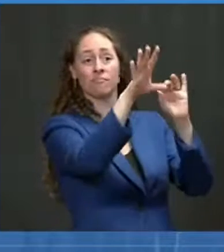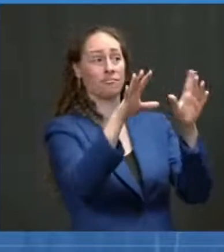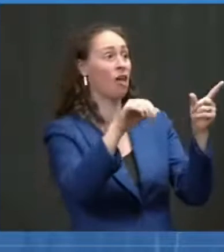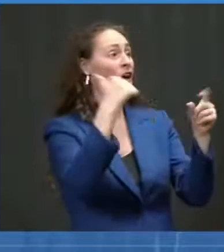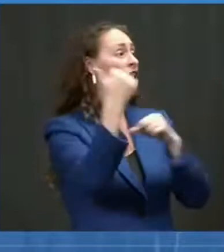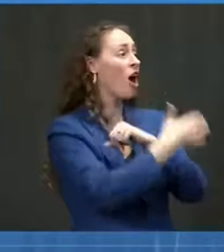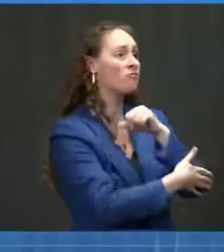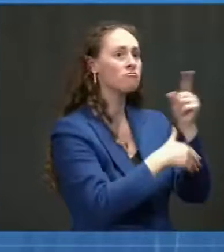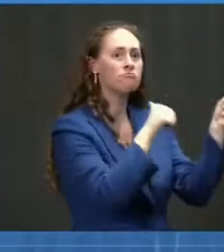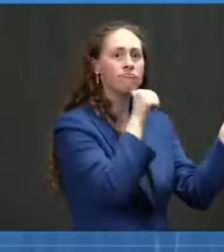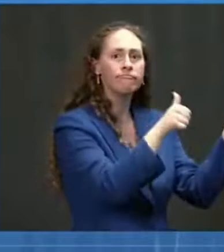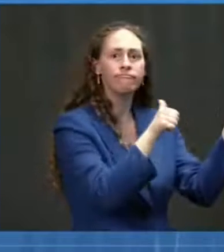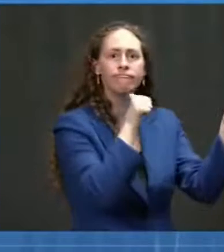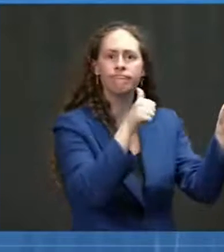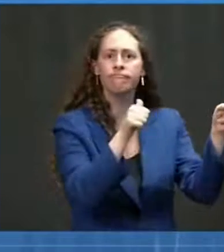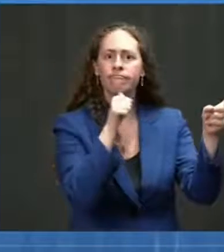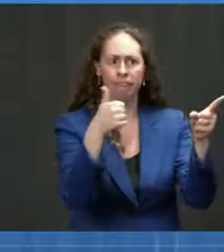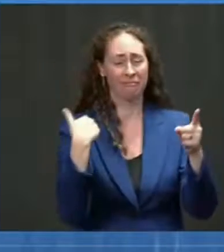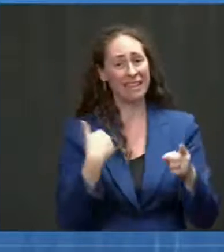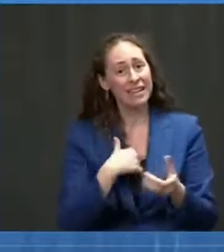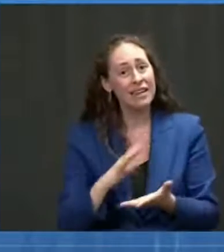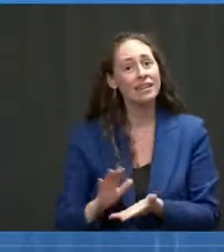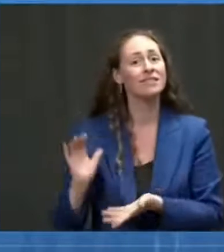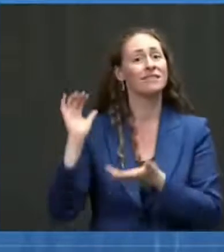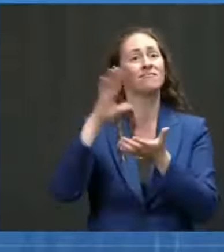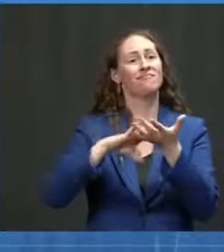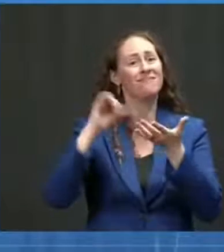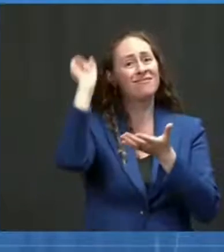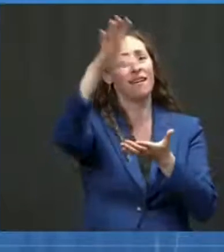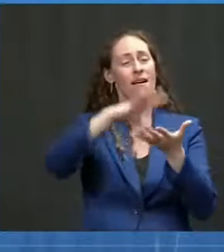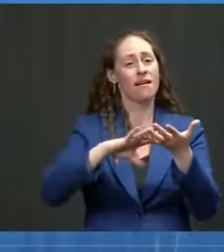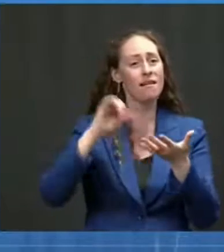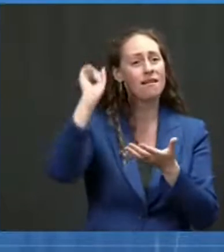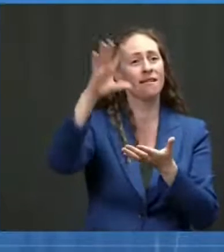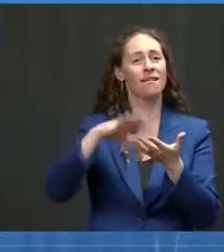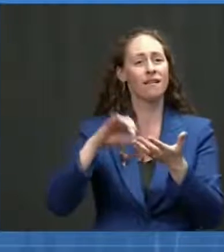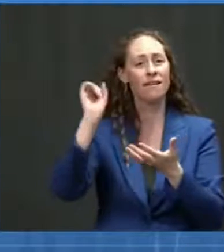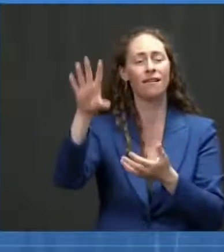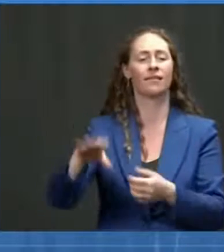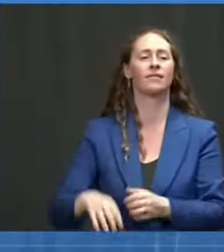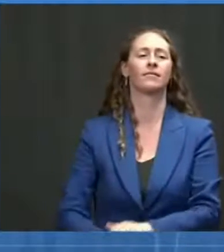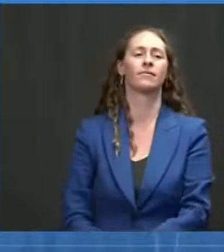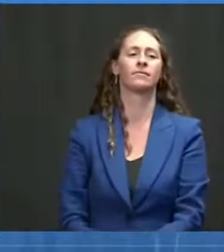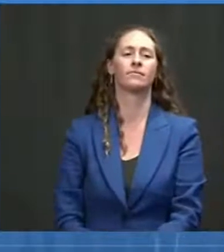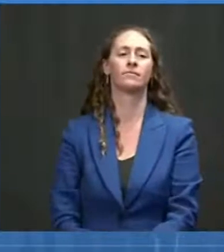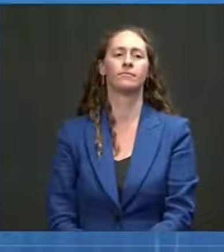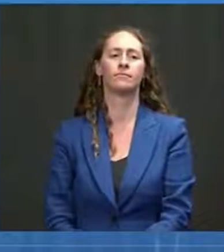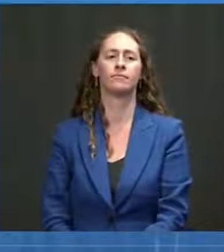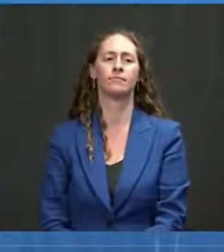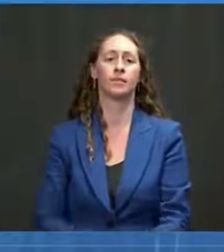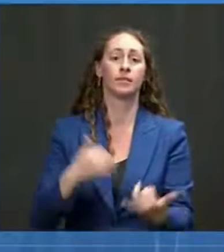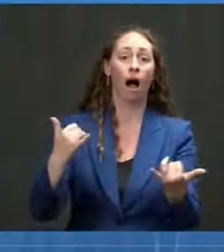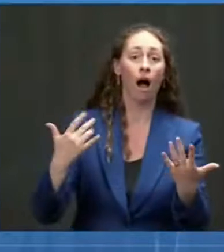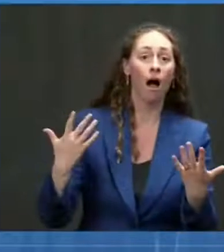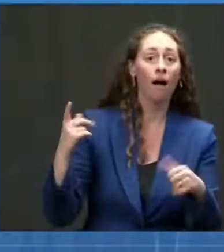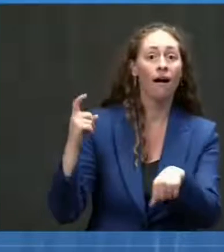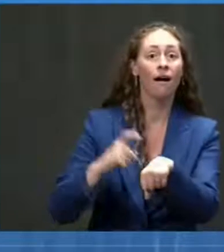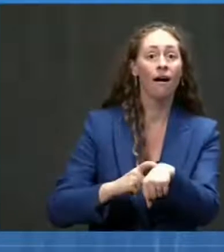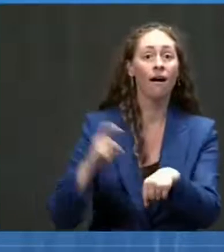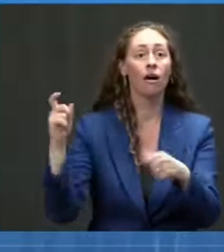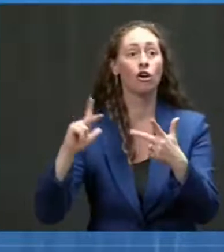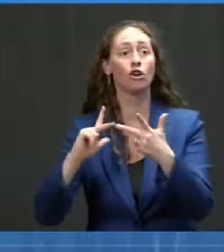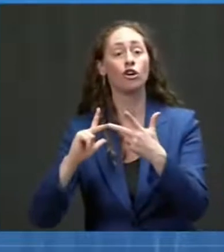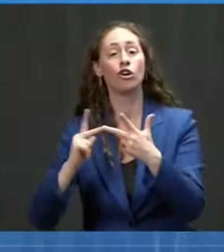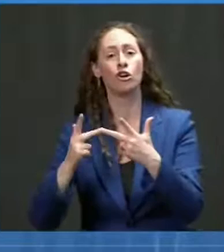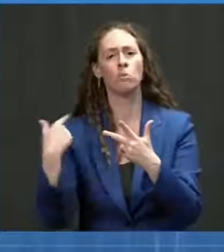during the coming months, when we talk about booster shots, we expect to give about 100 million boosters in the